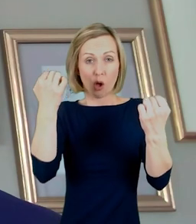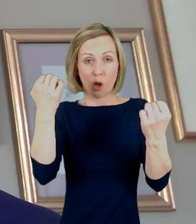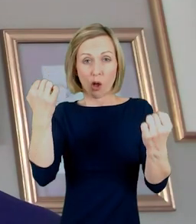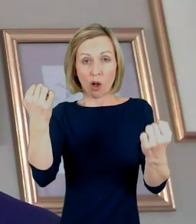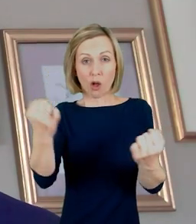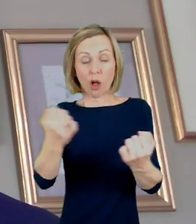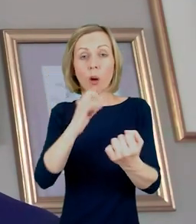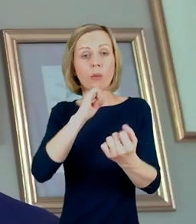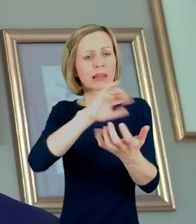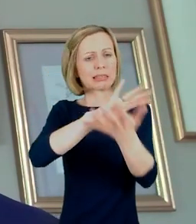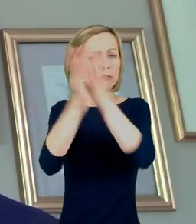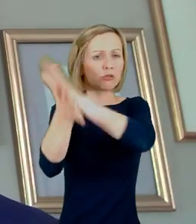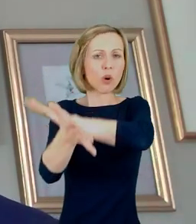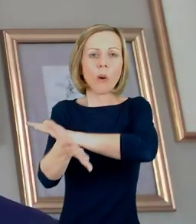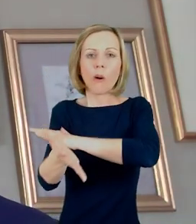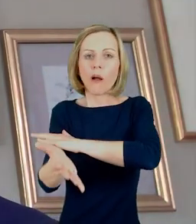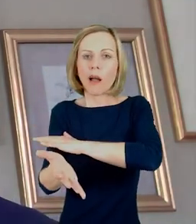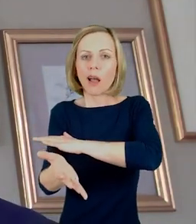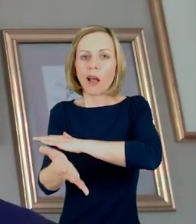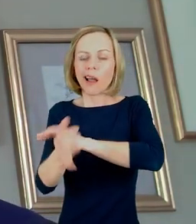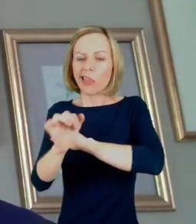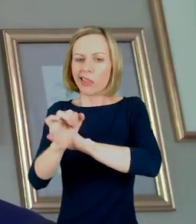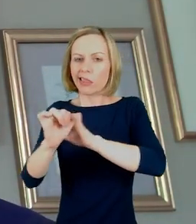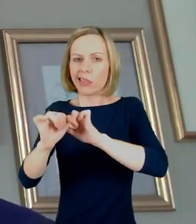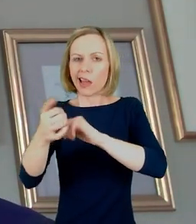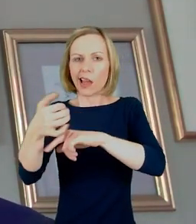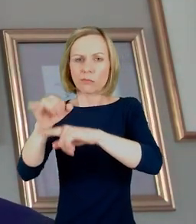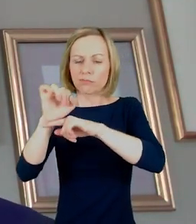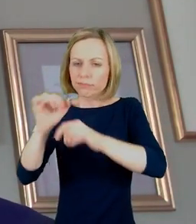that destruction comes upon the fortress.